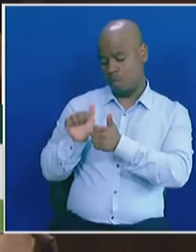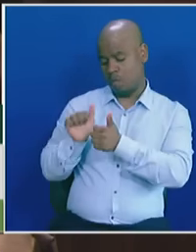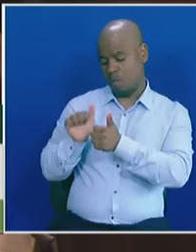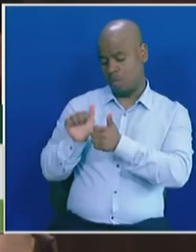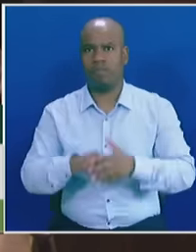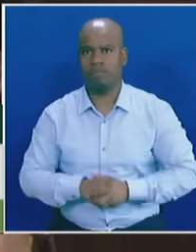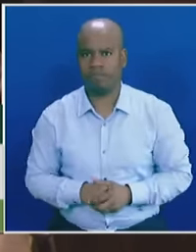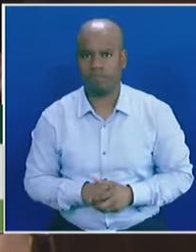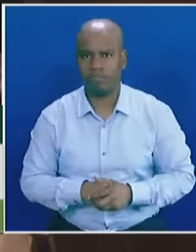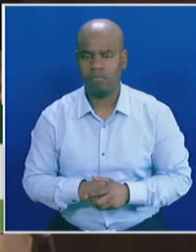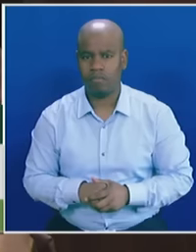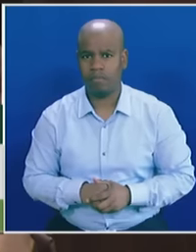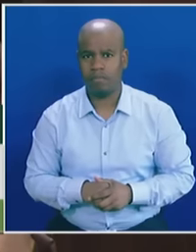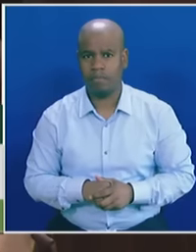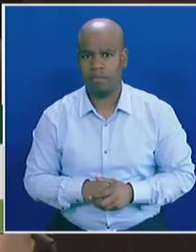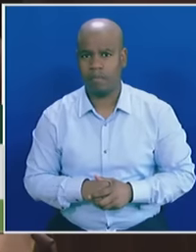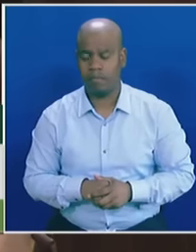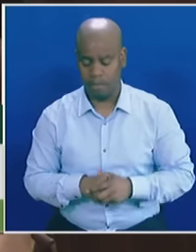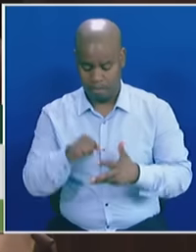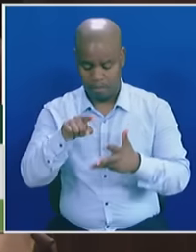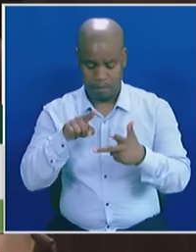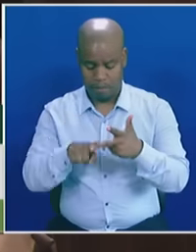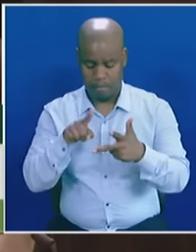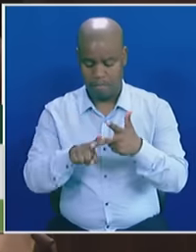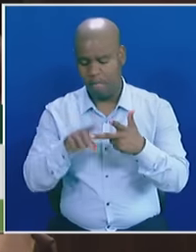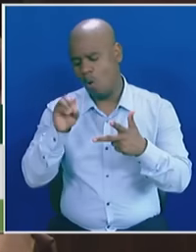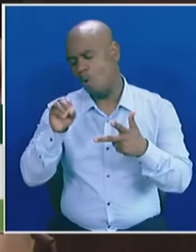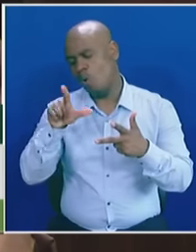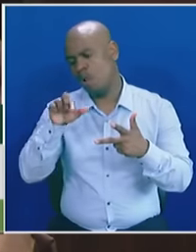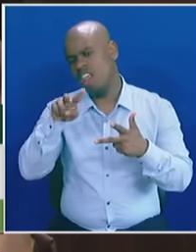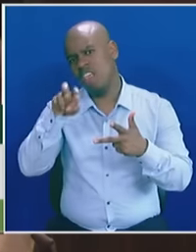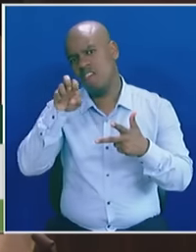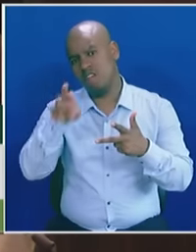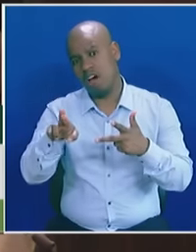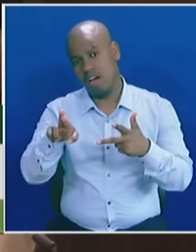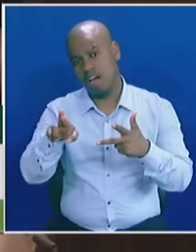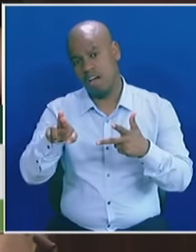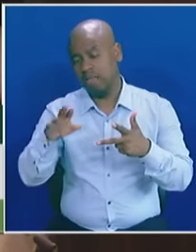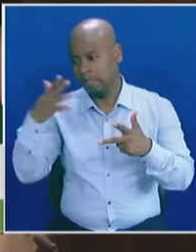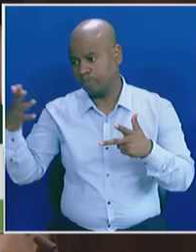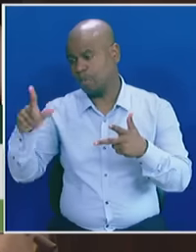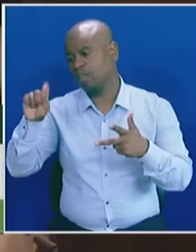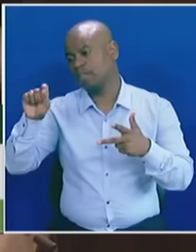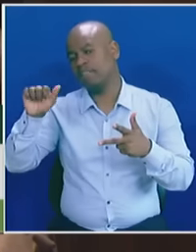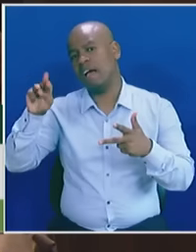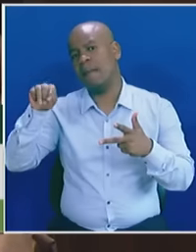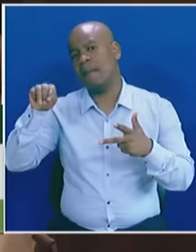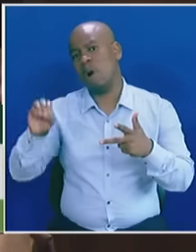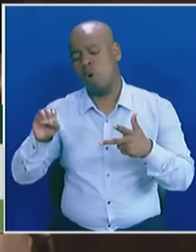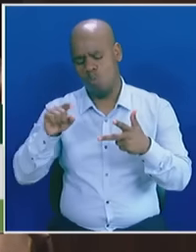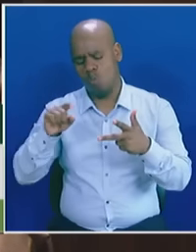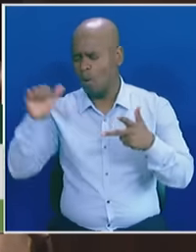And of course, Oliver Tambo, that giant of the liberation of